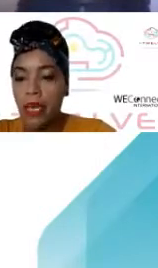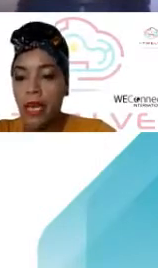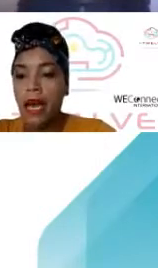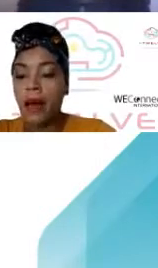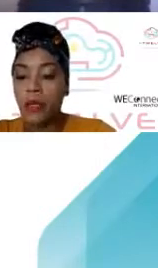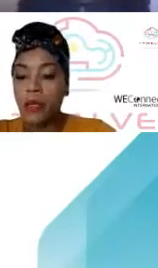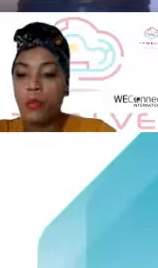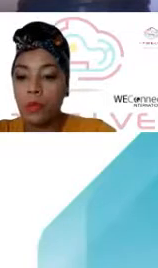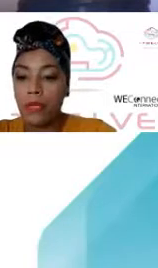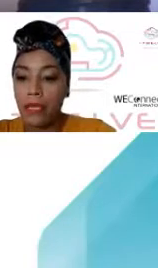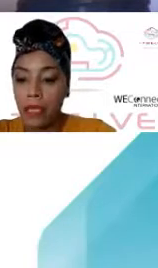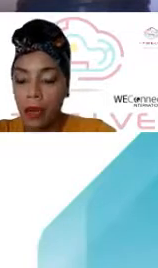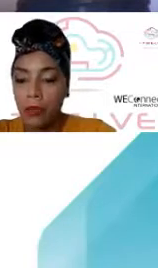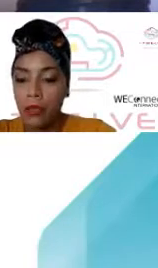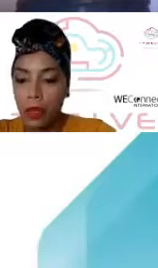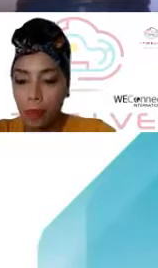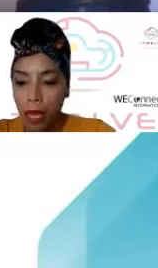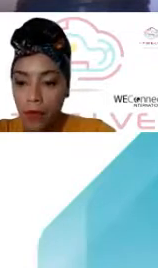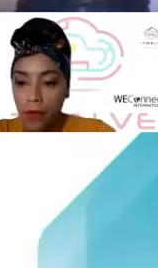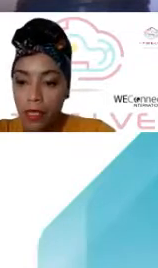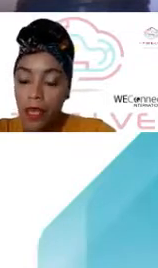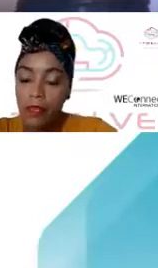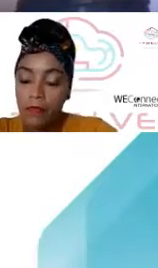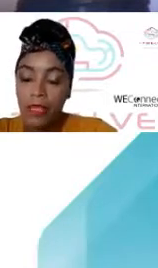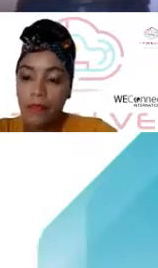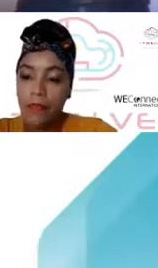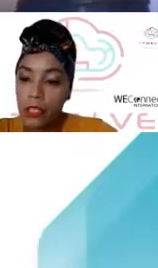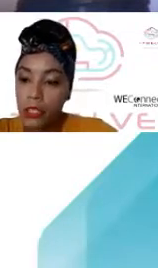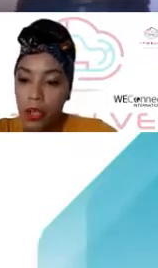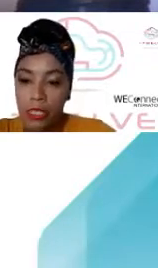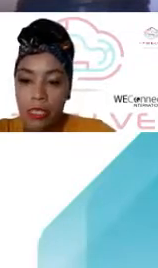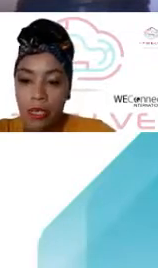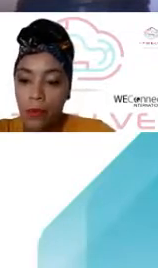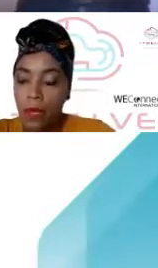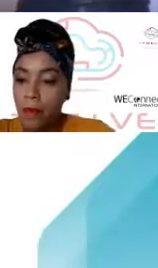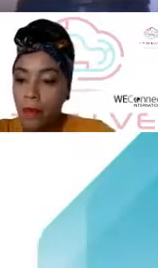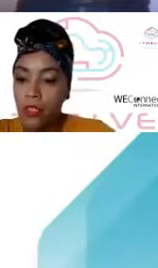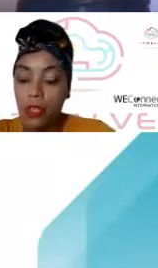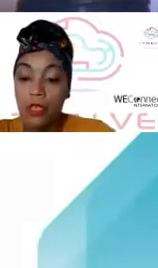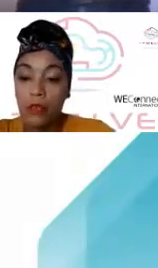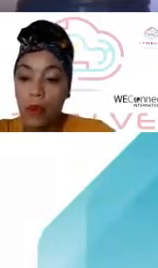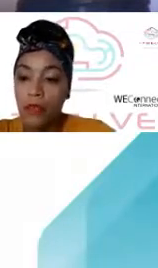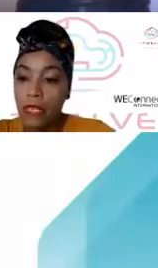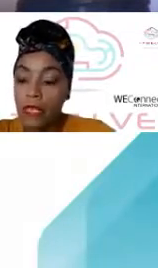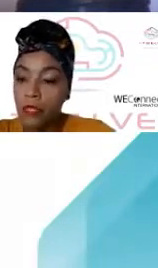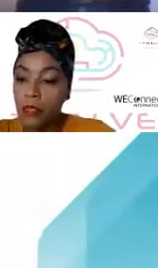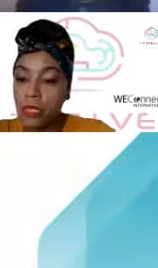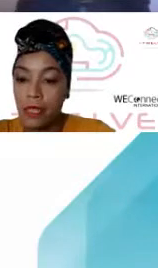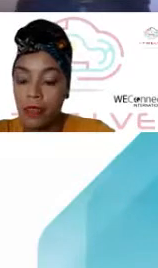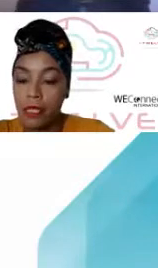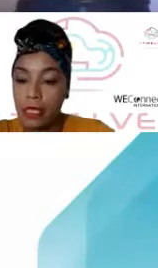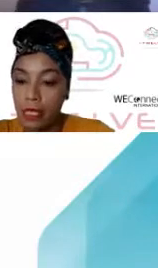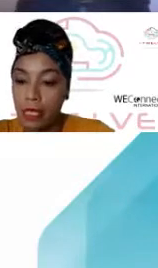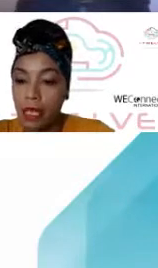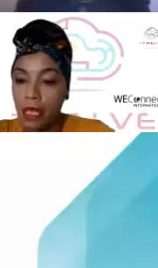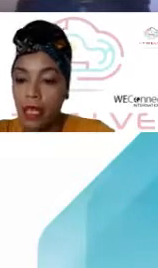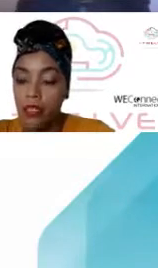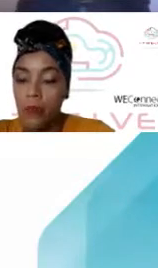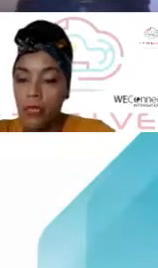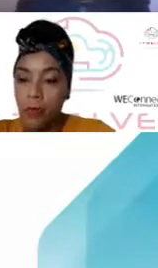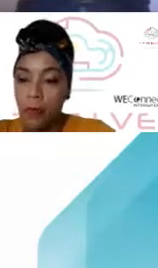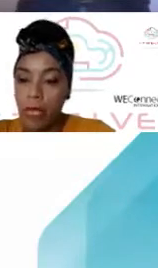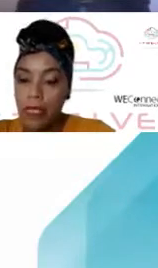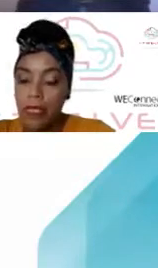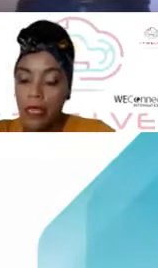compliant, you will be then allowed to apply for this. However, if it is not, so if it's not in one of the industries that they consider to